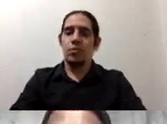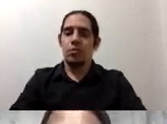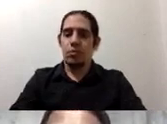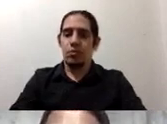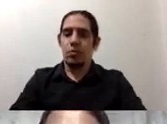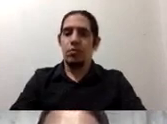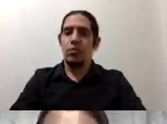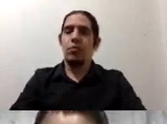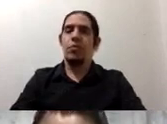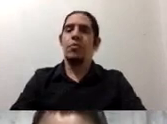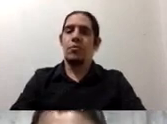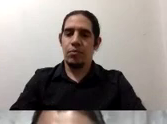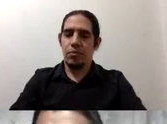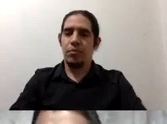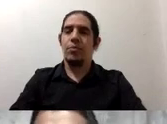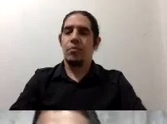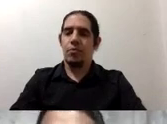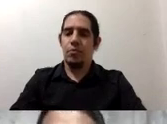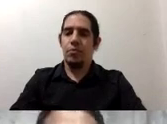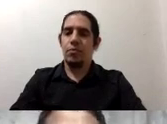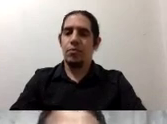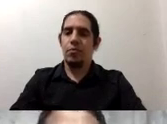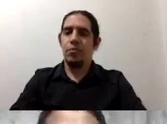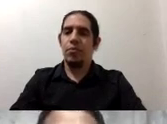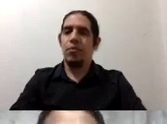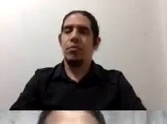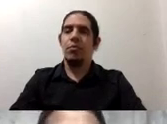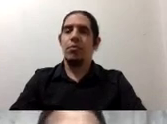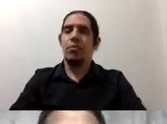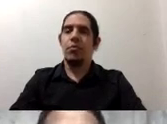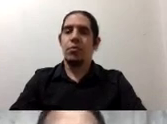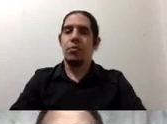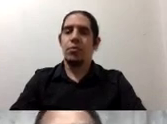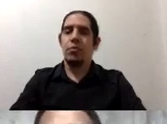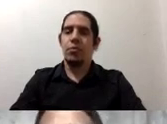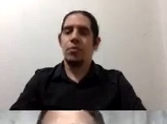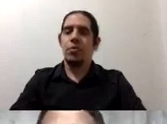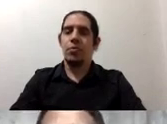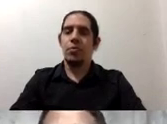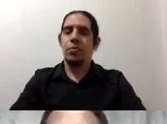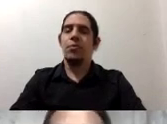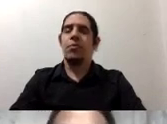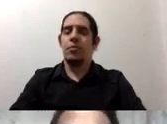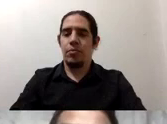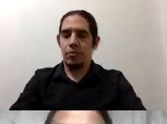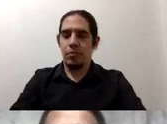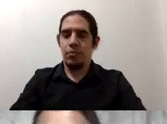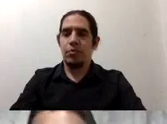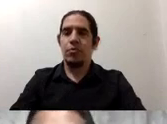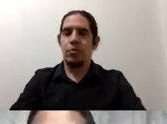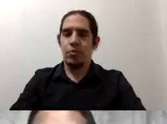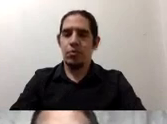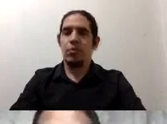these types of participants from different levels, such as from middle school to university and from A1